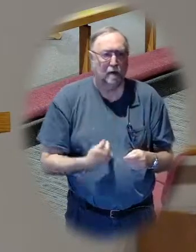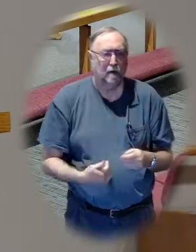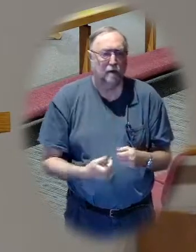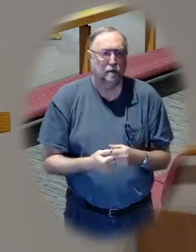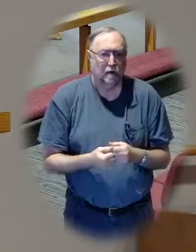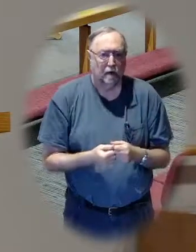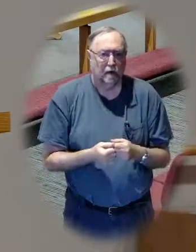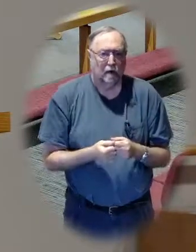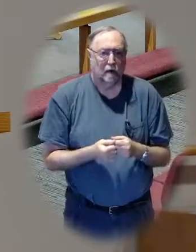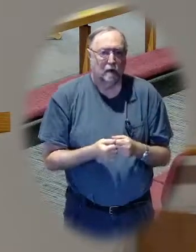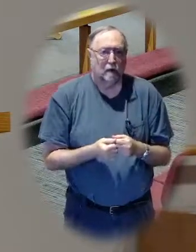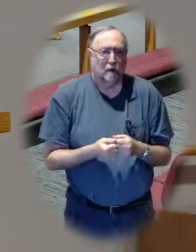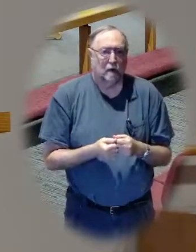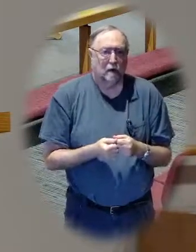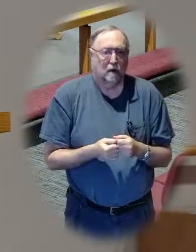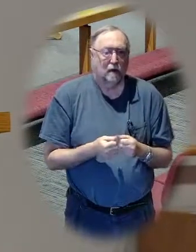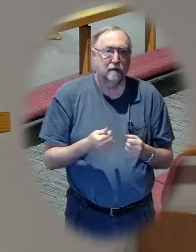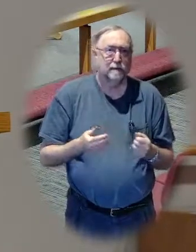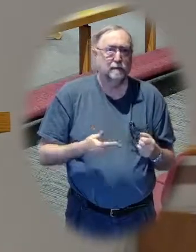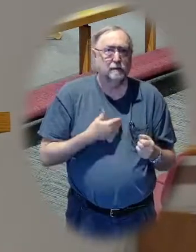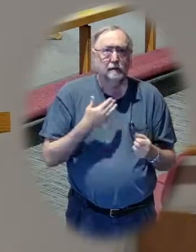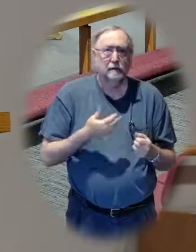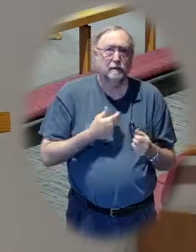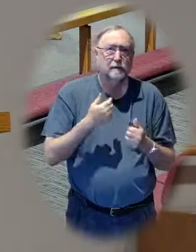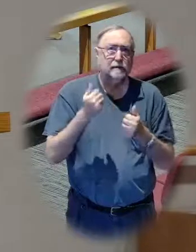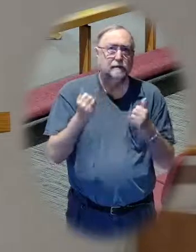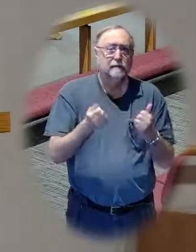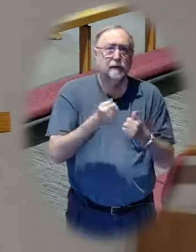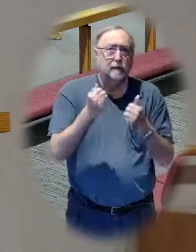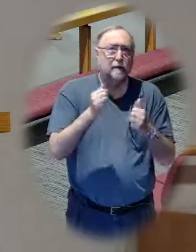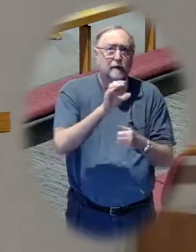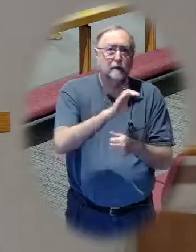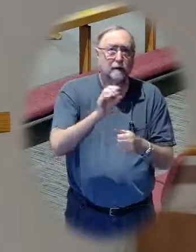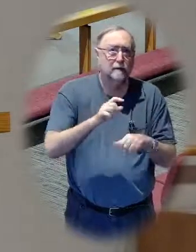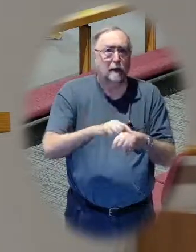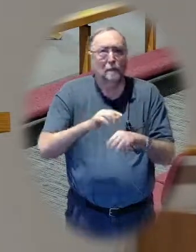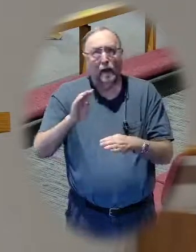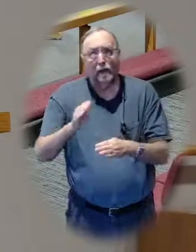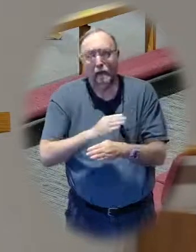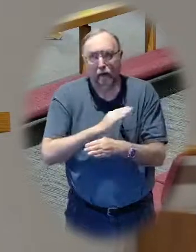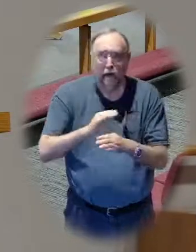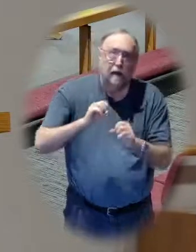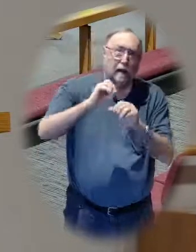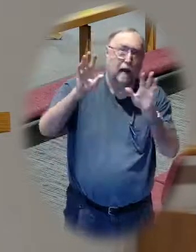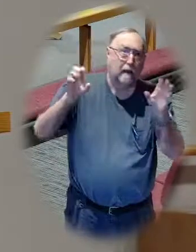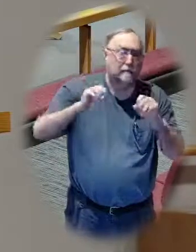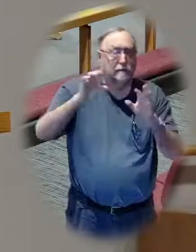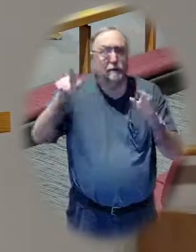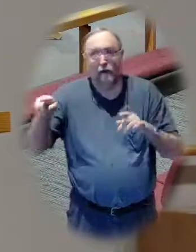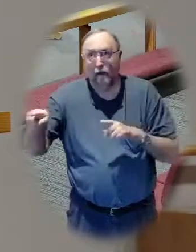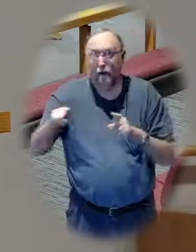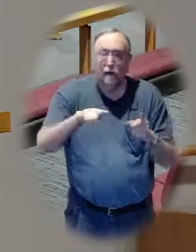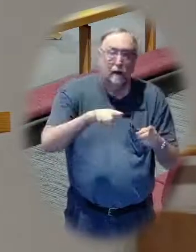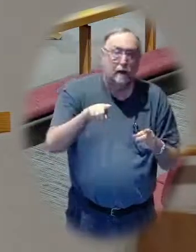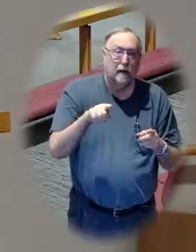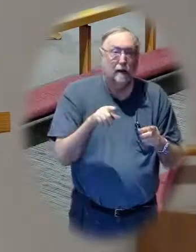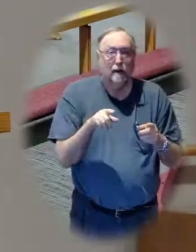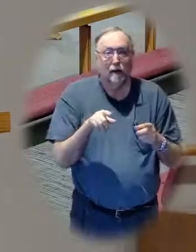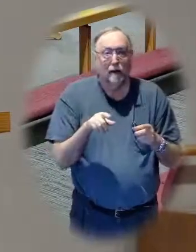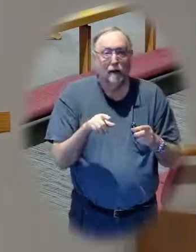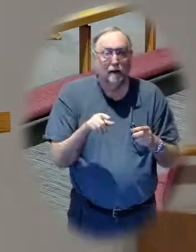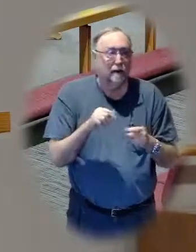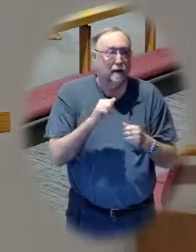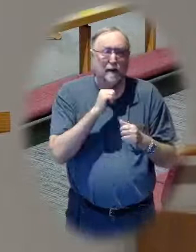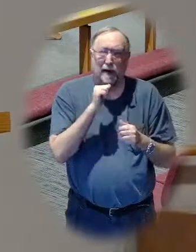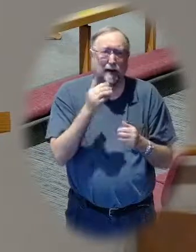It's easy to get caught up in the world's celebration of Christmas with all the music and the lights and the holiday cheer. And that's not